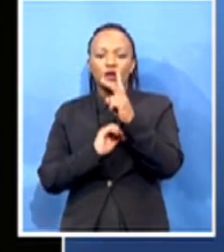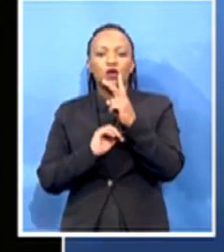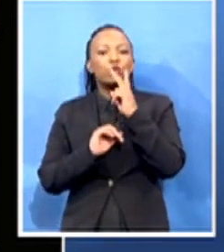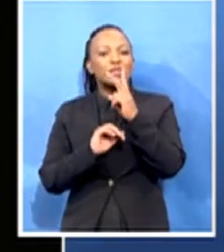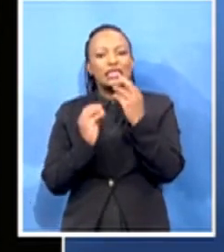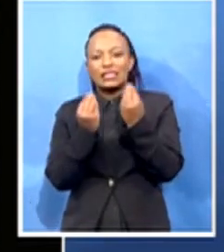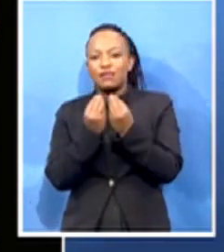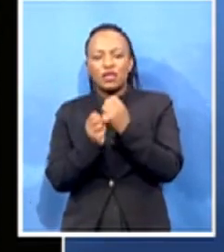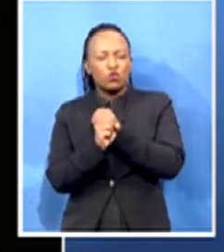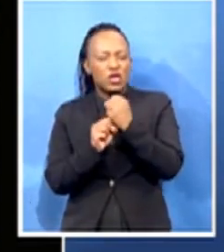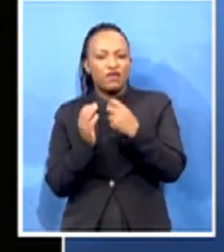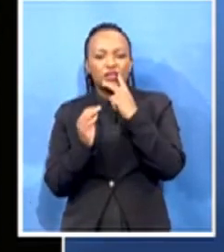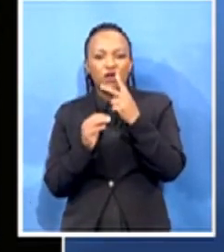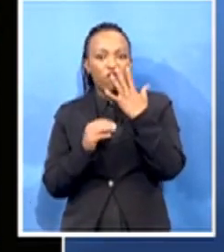6 months,